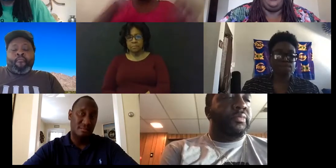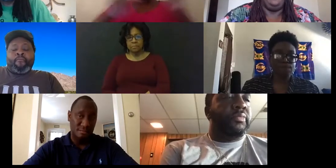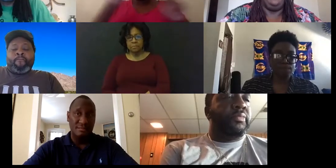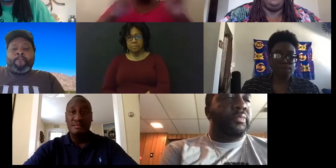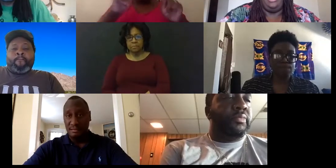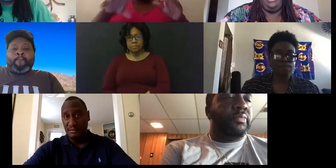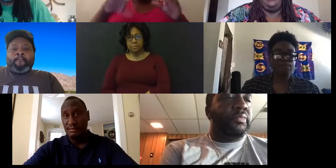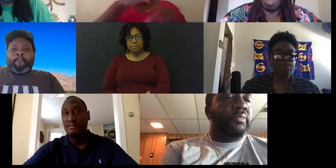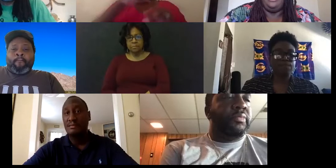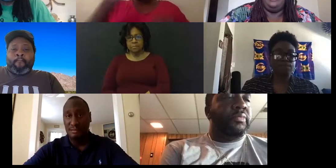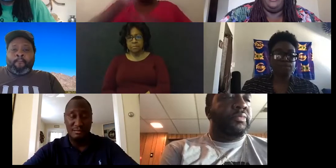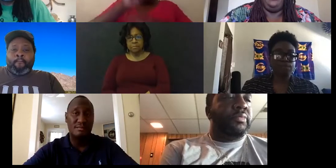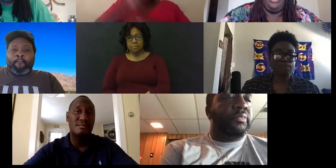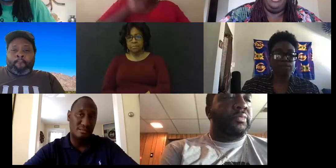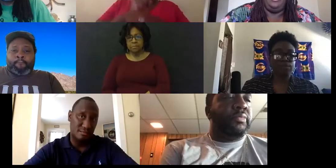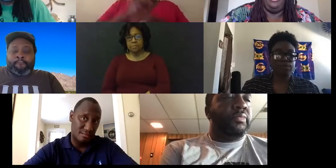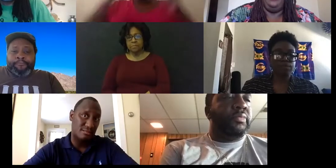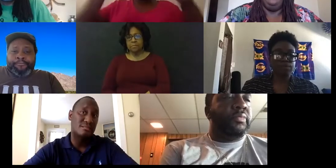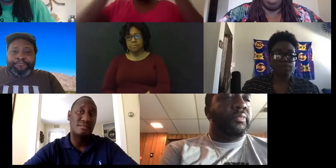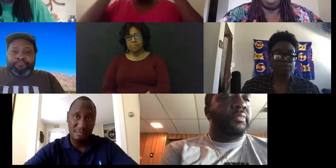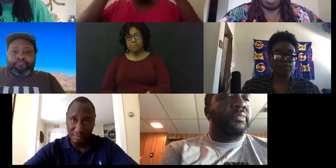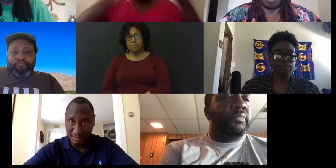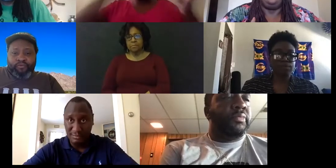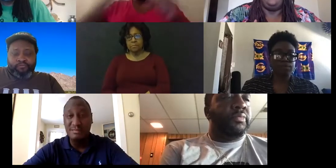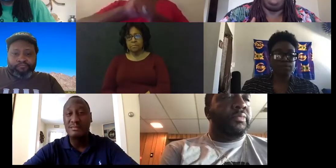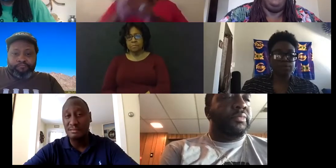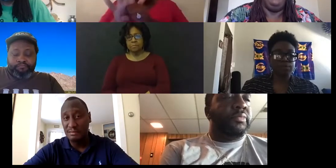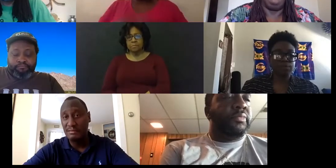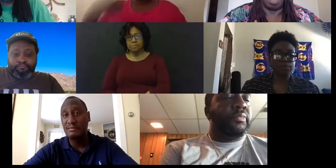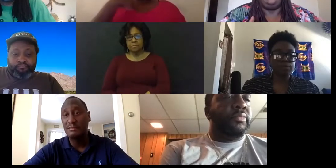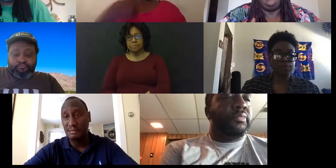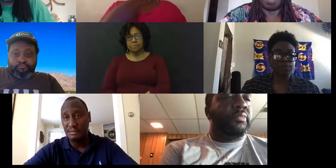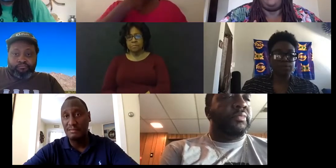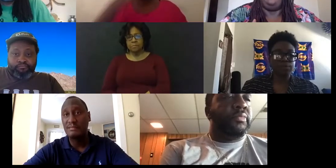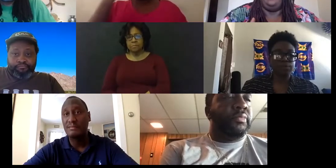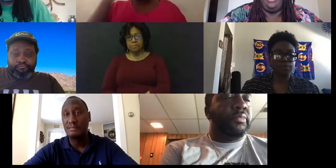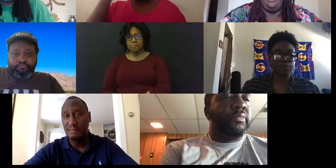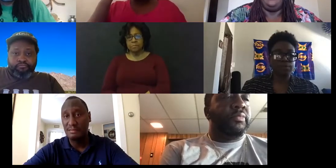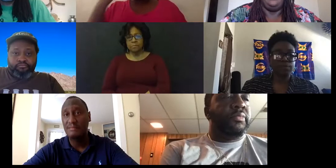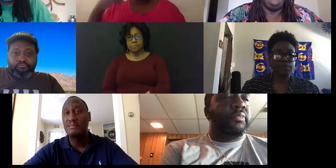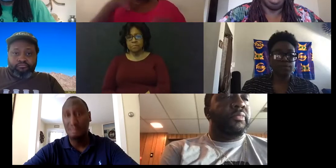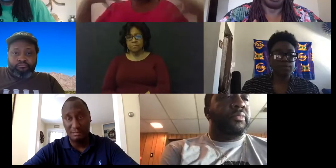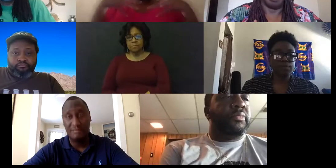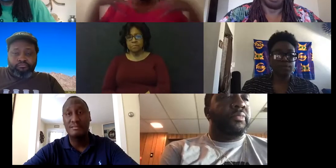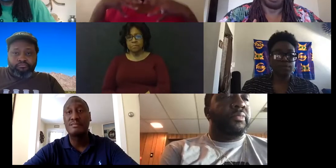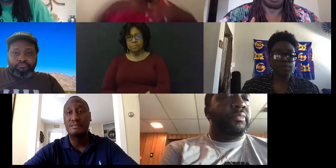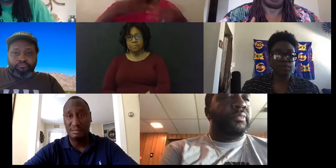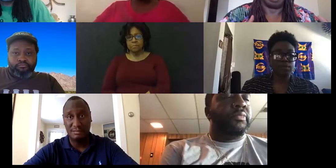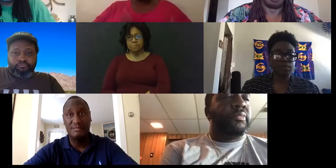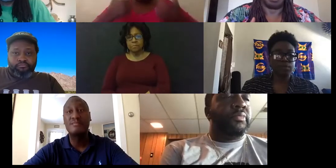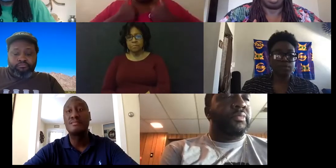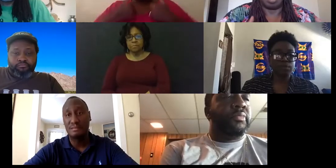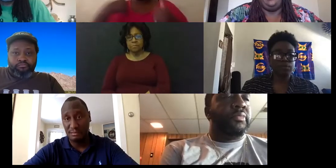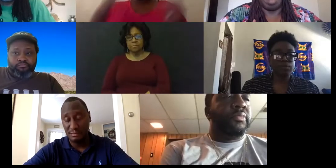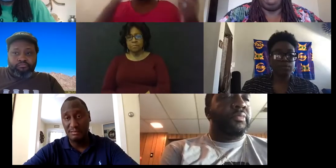which Black people are dying at 3 times the rate of white people. We are stuck at home. We are terrified for our lives. And so when we